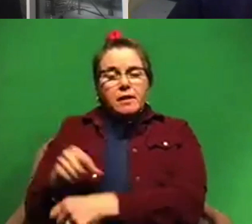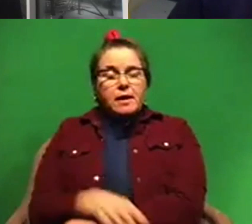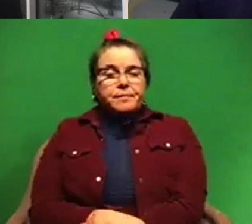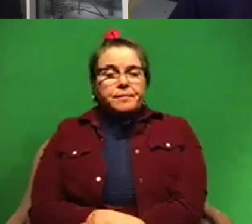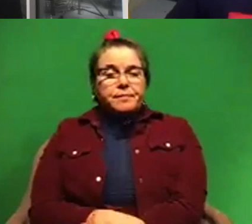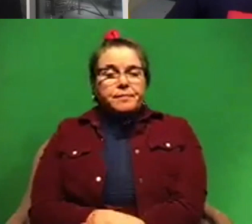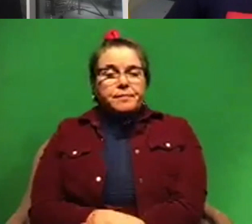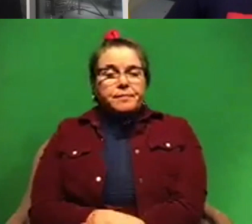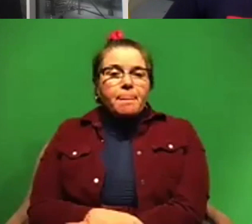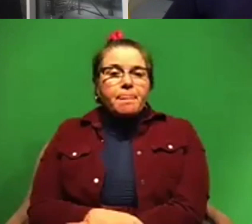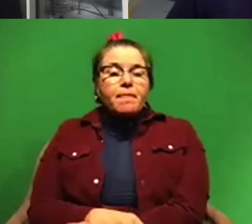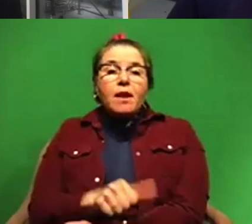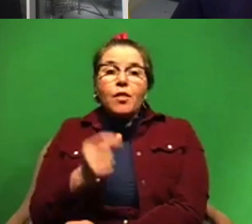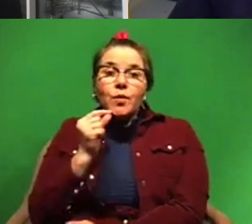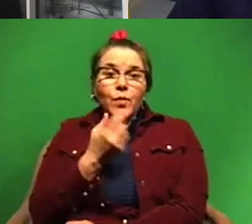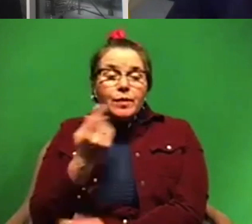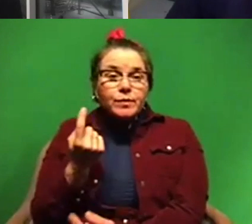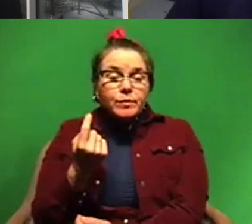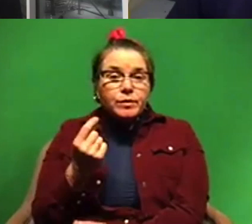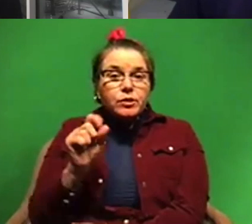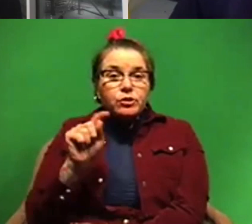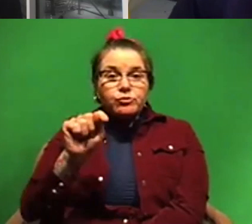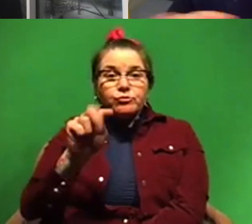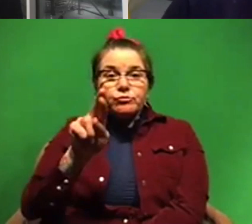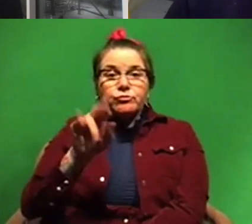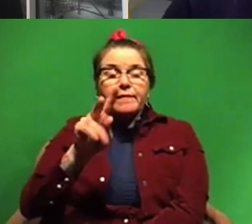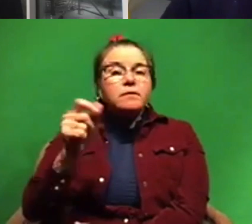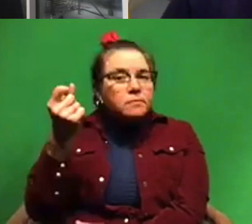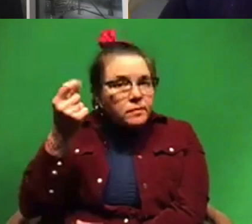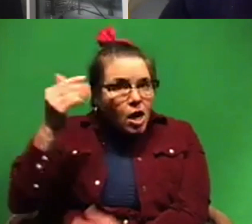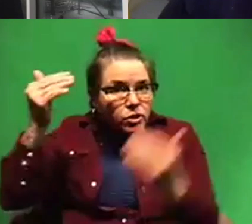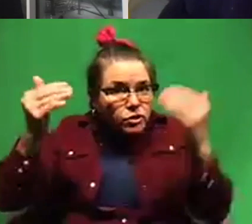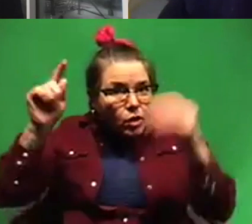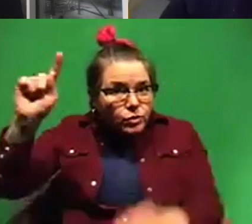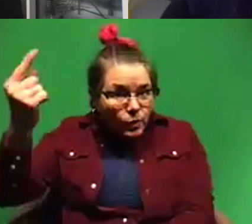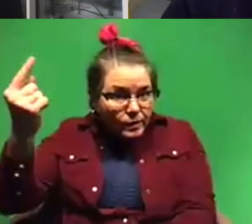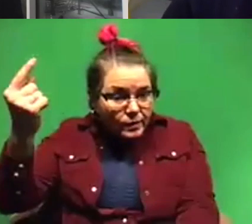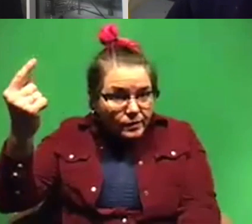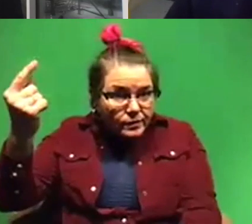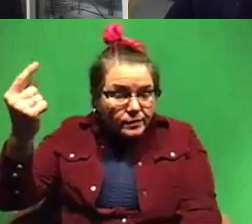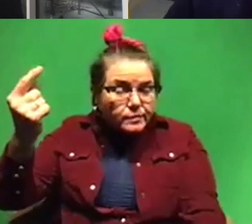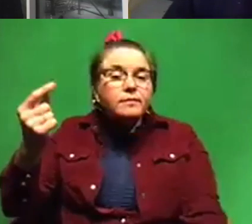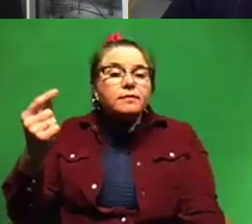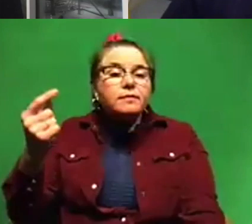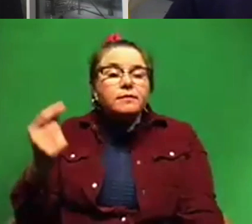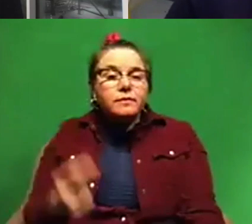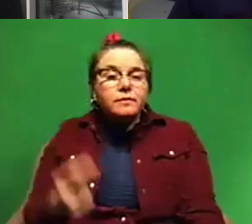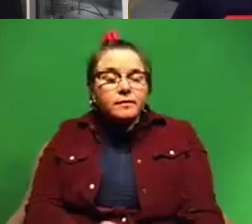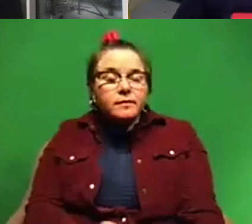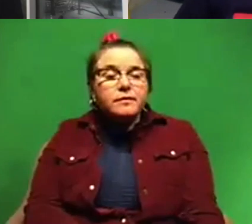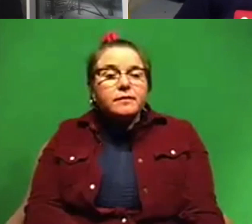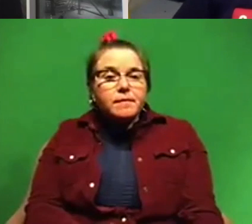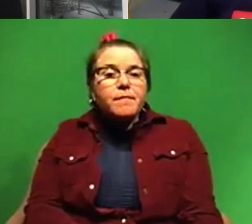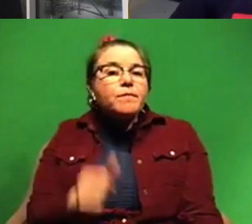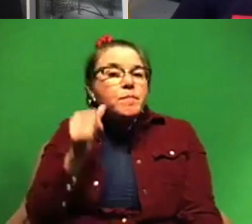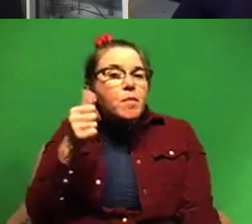paypal.me/skypeascientist. Another cool thing that we're doing is trivia just for adults. This is an adult program for tomorrow night. We're doing it at